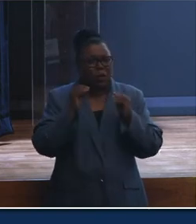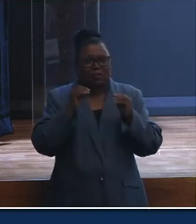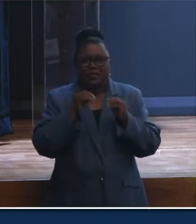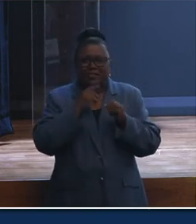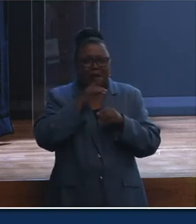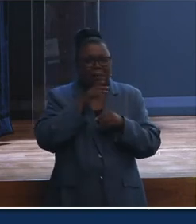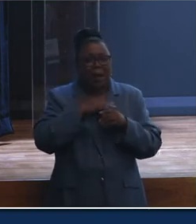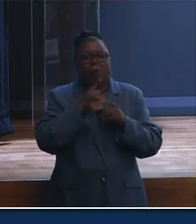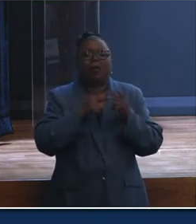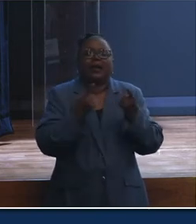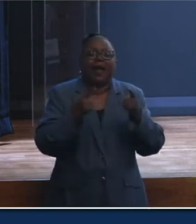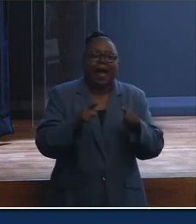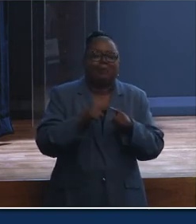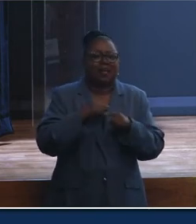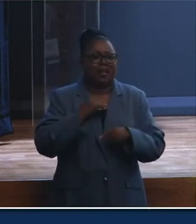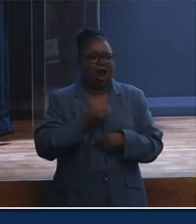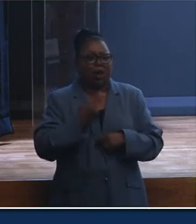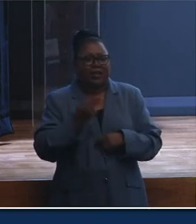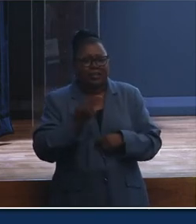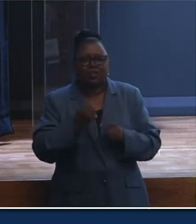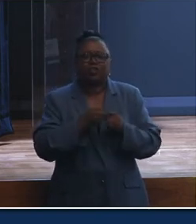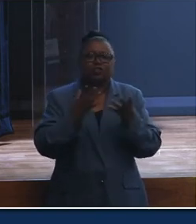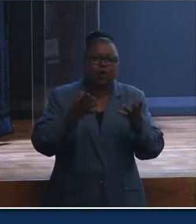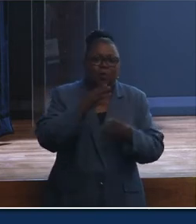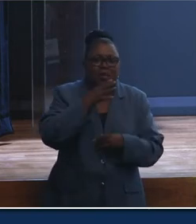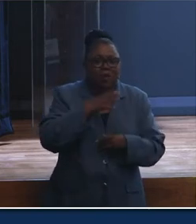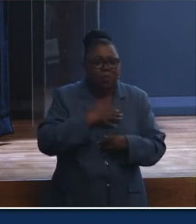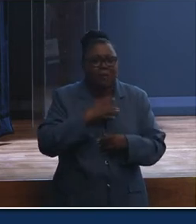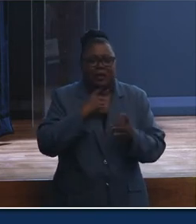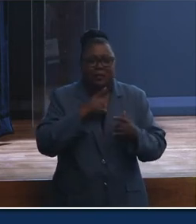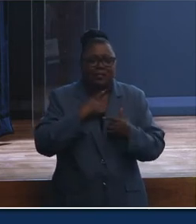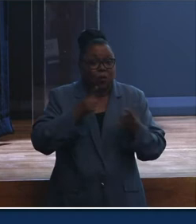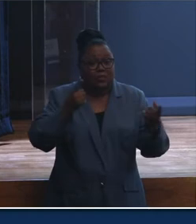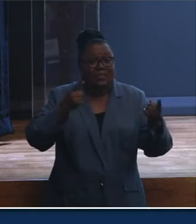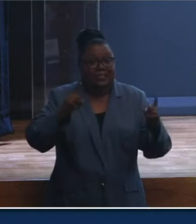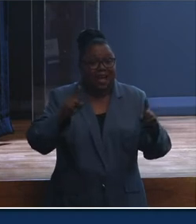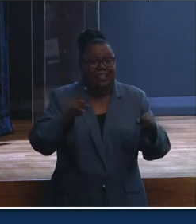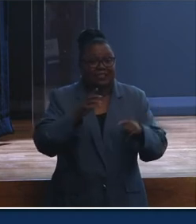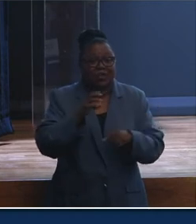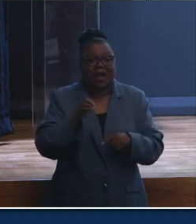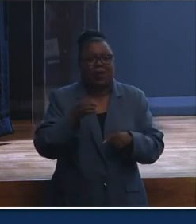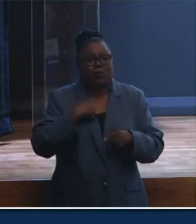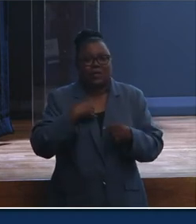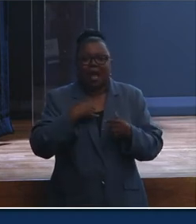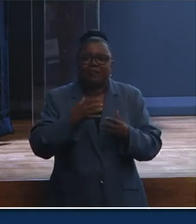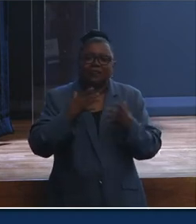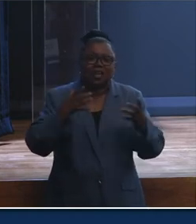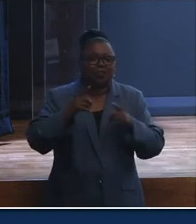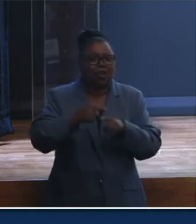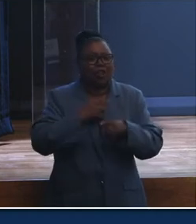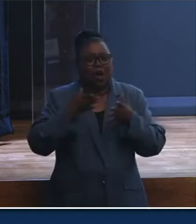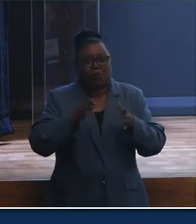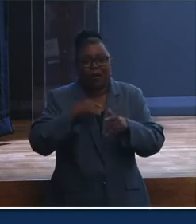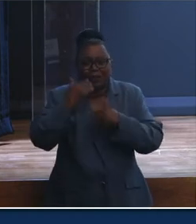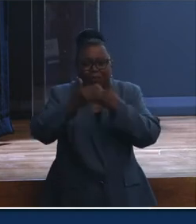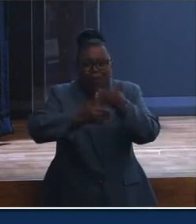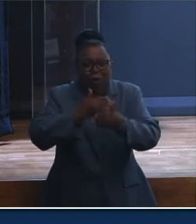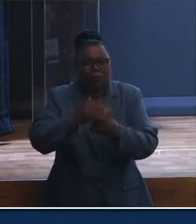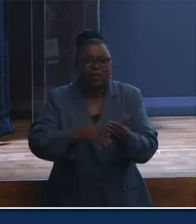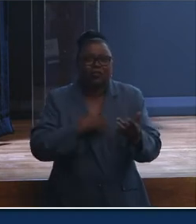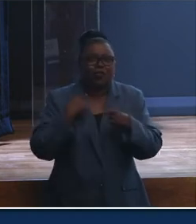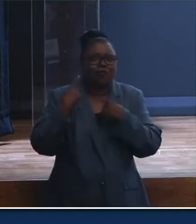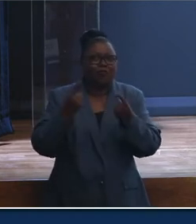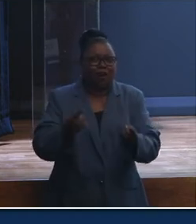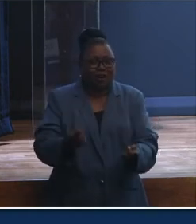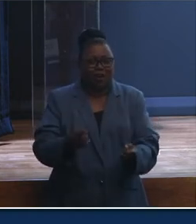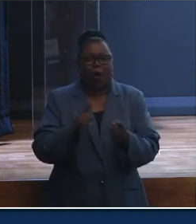them about what happened in our history. And there's so many women that have been so successful, and we have such a long way to go. We have so far